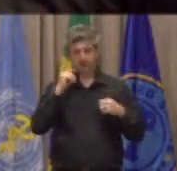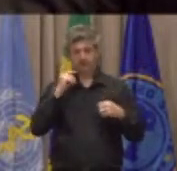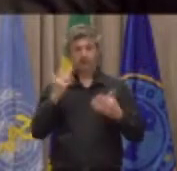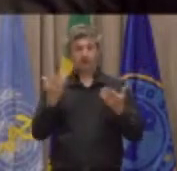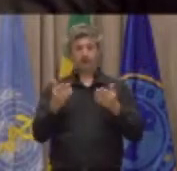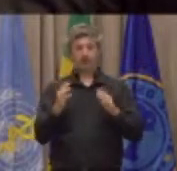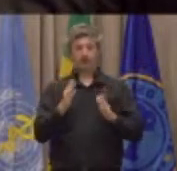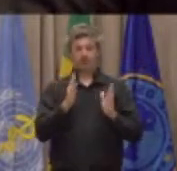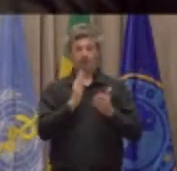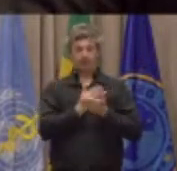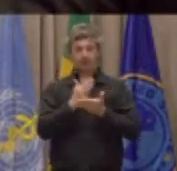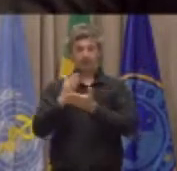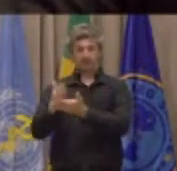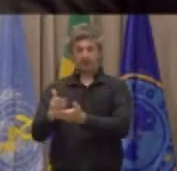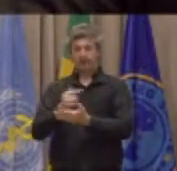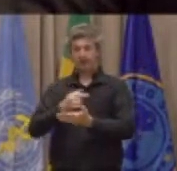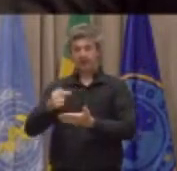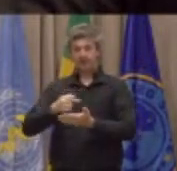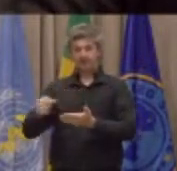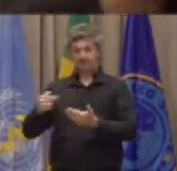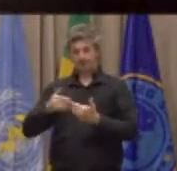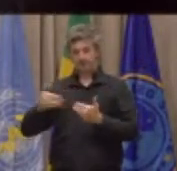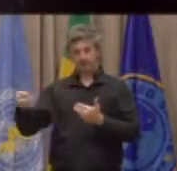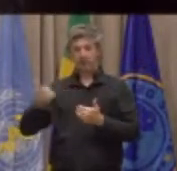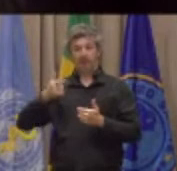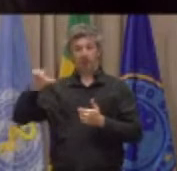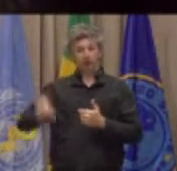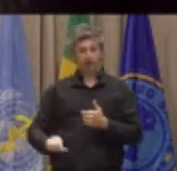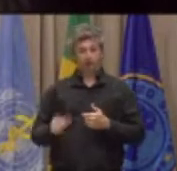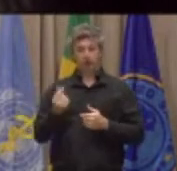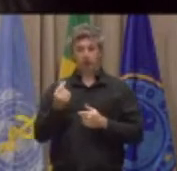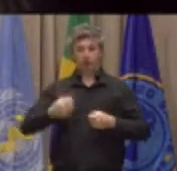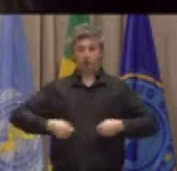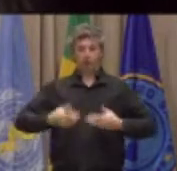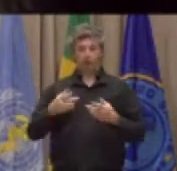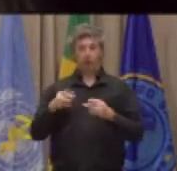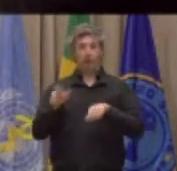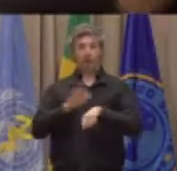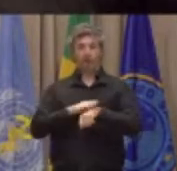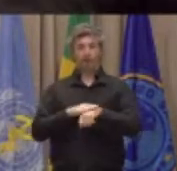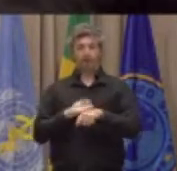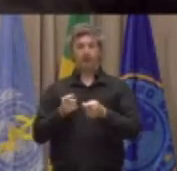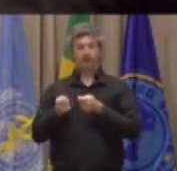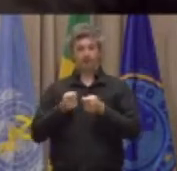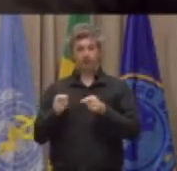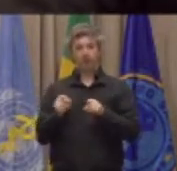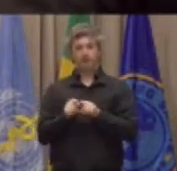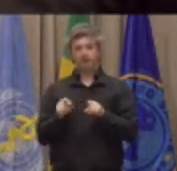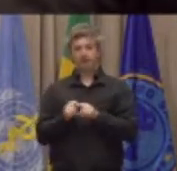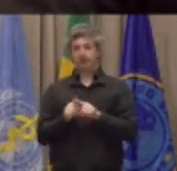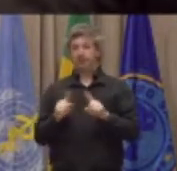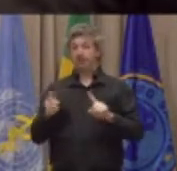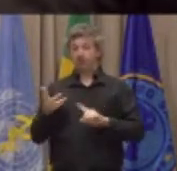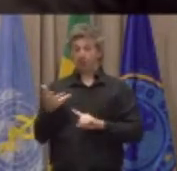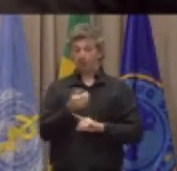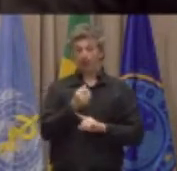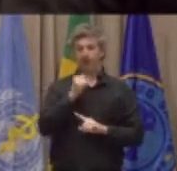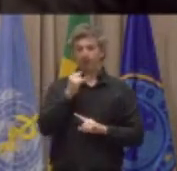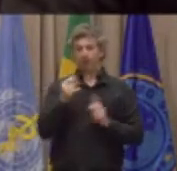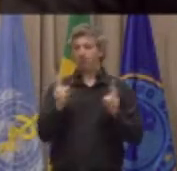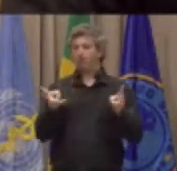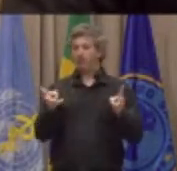processes. So it's a stage that we are going to dedicate ourselves to decrease the cost and the time of